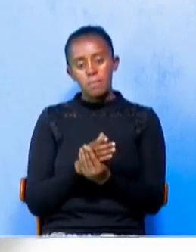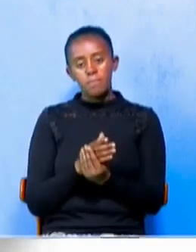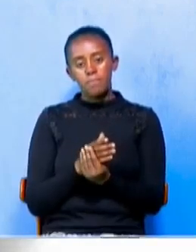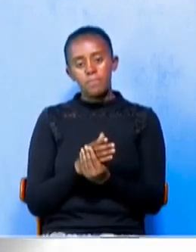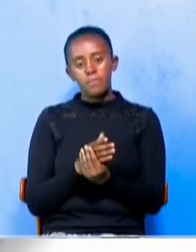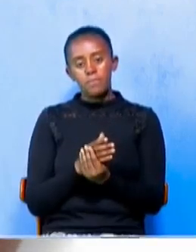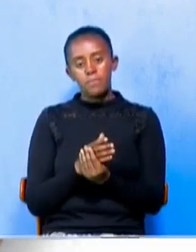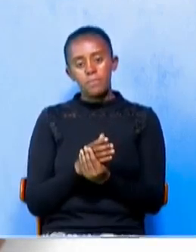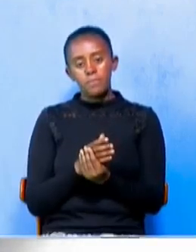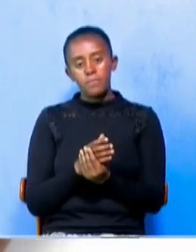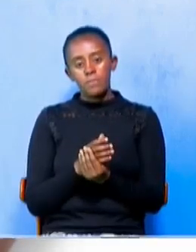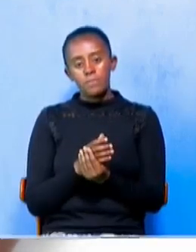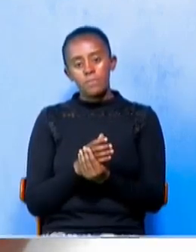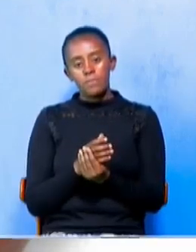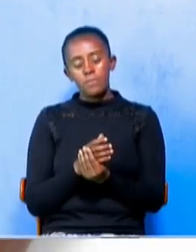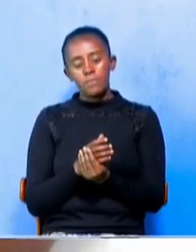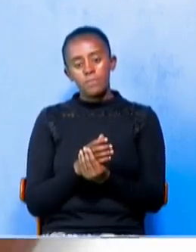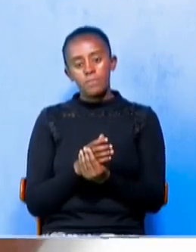in